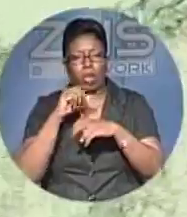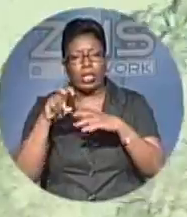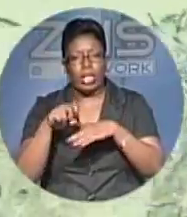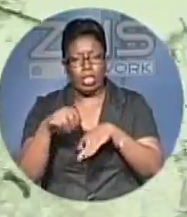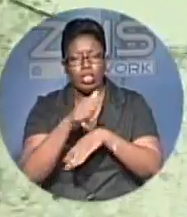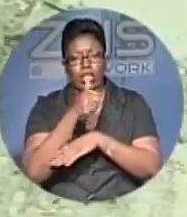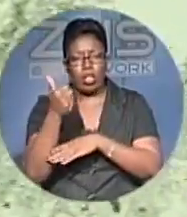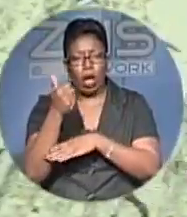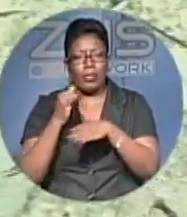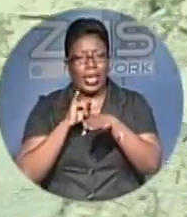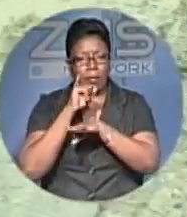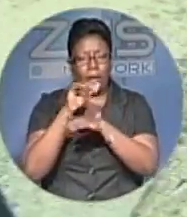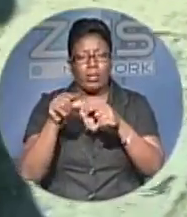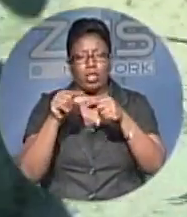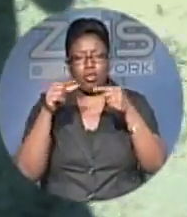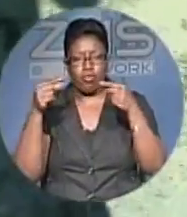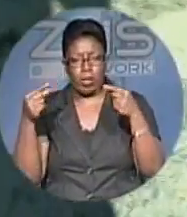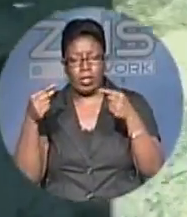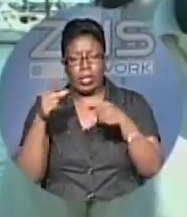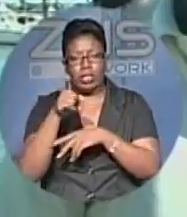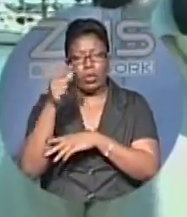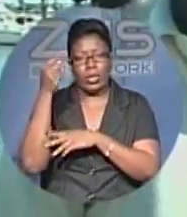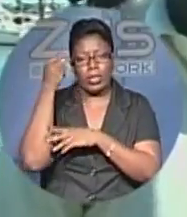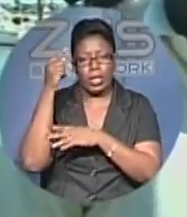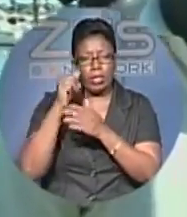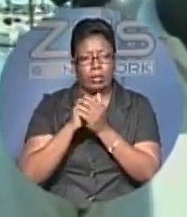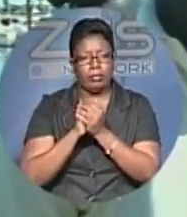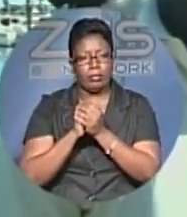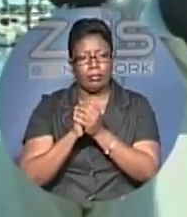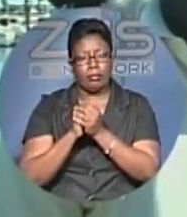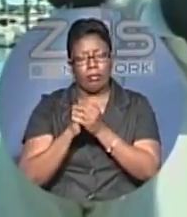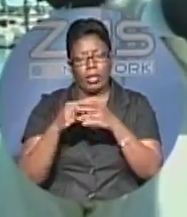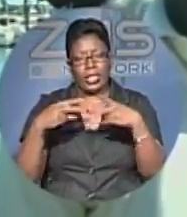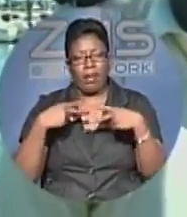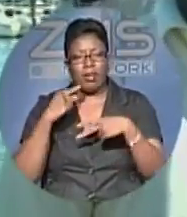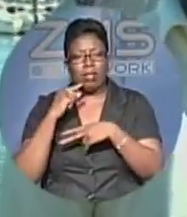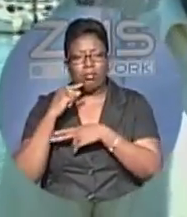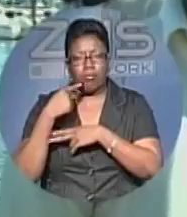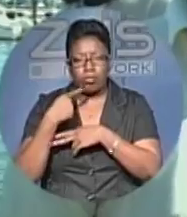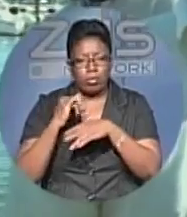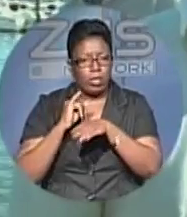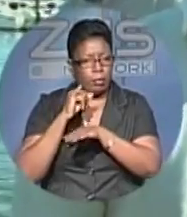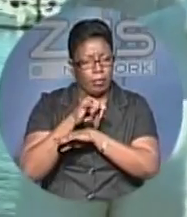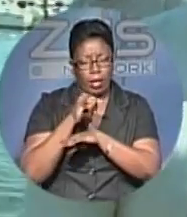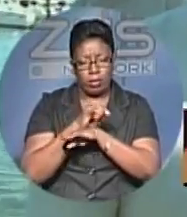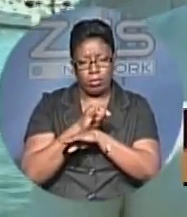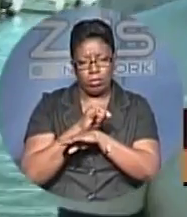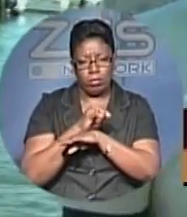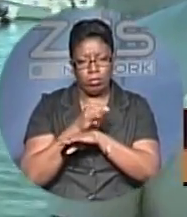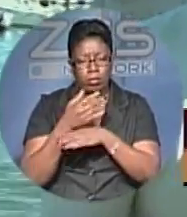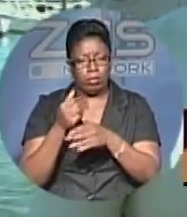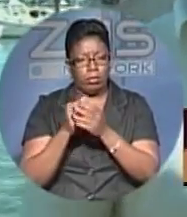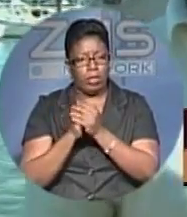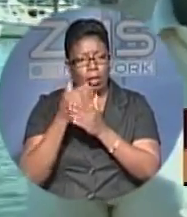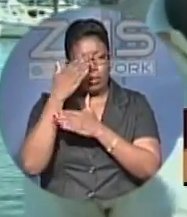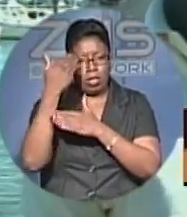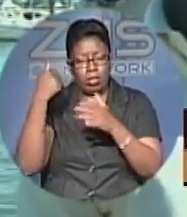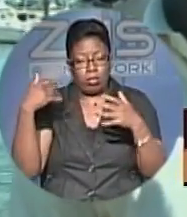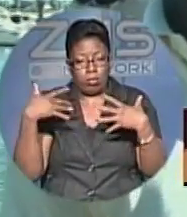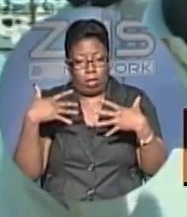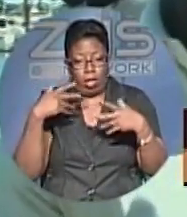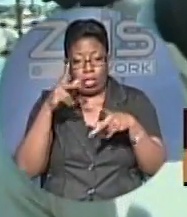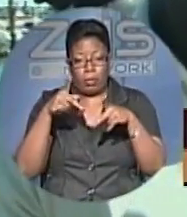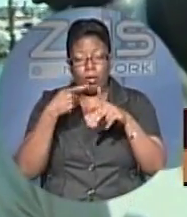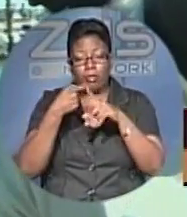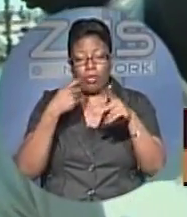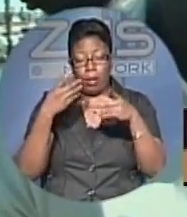the impacts can be greater than we may think. Have a serious impact because then it's going to scare the people